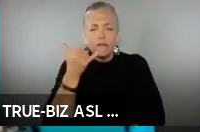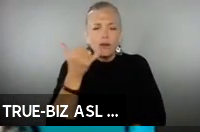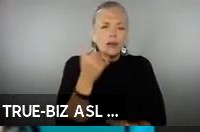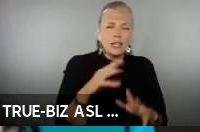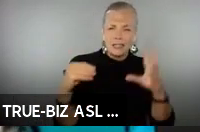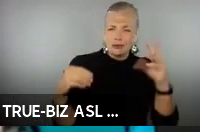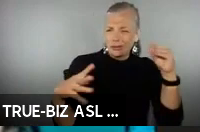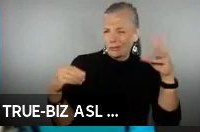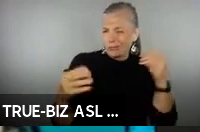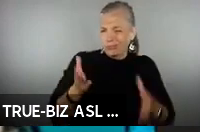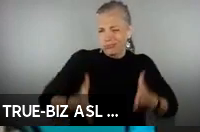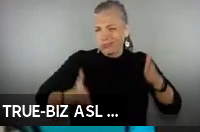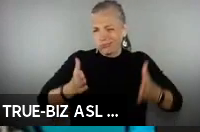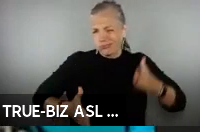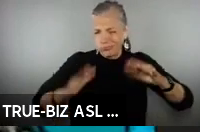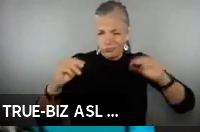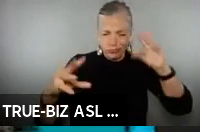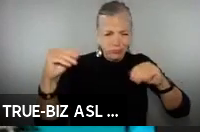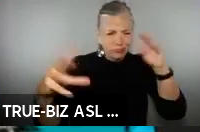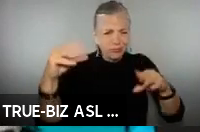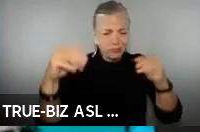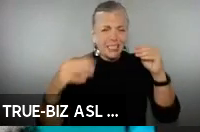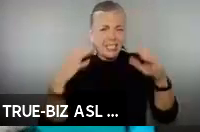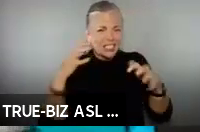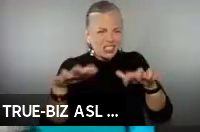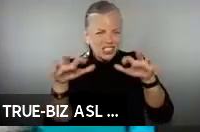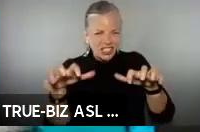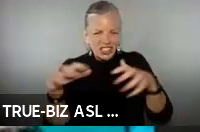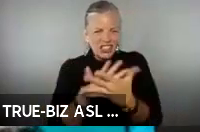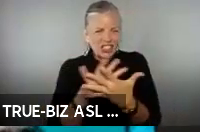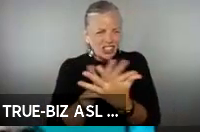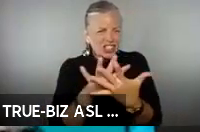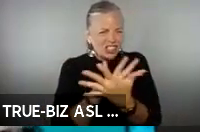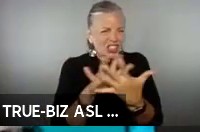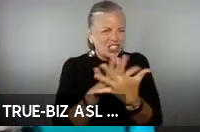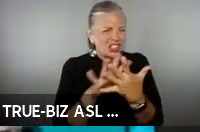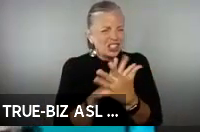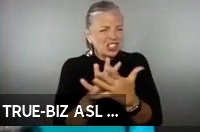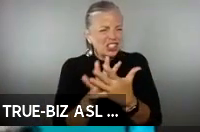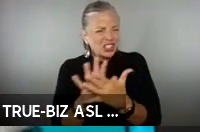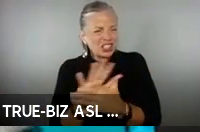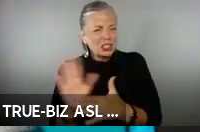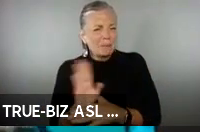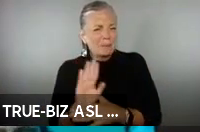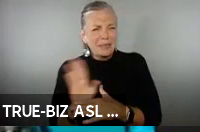The